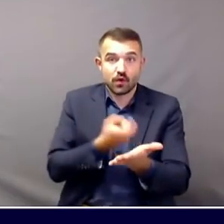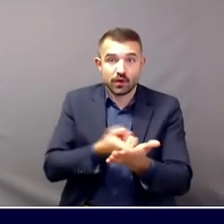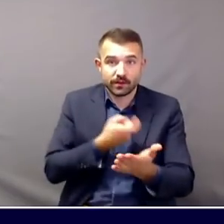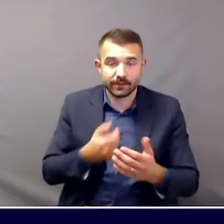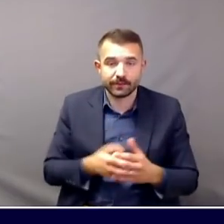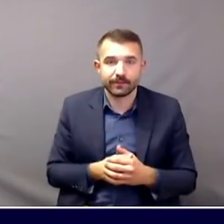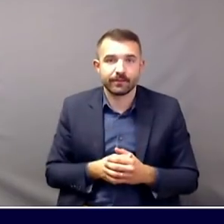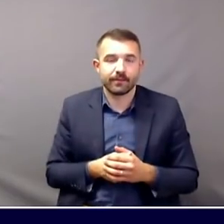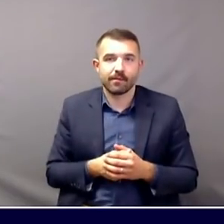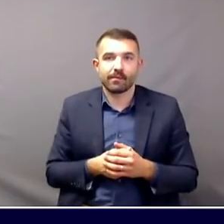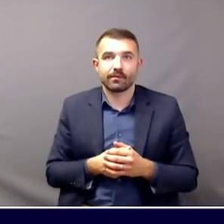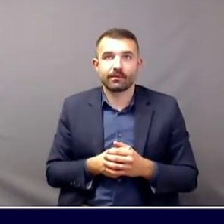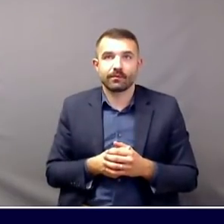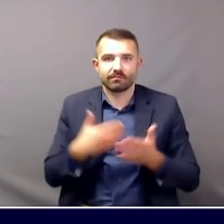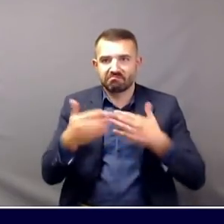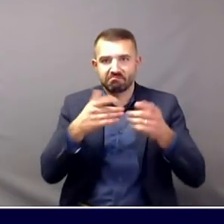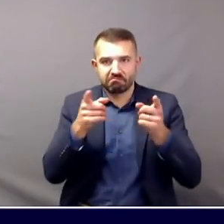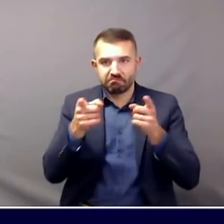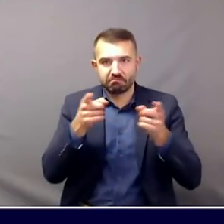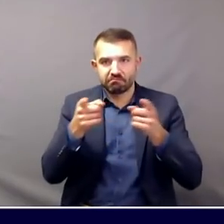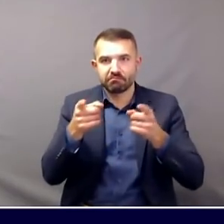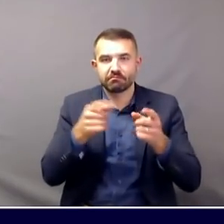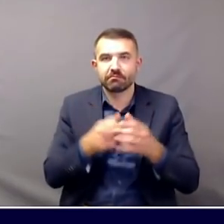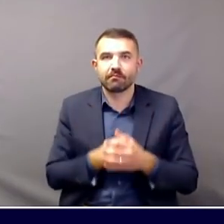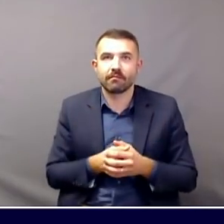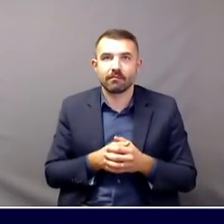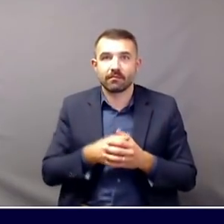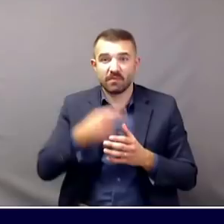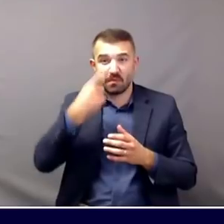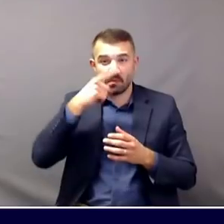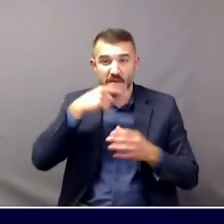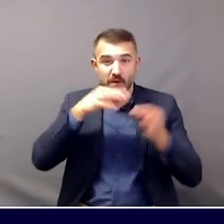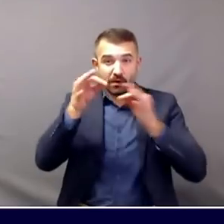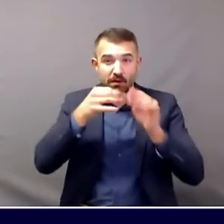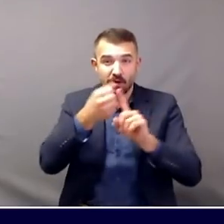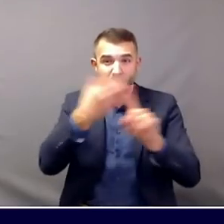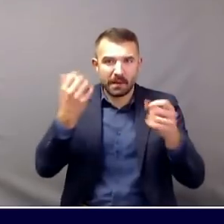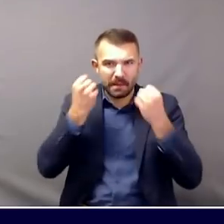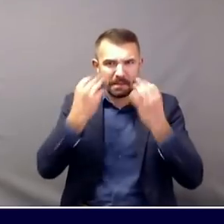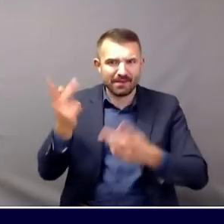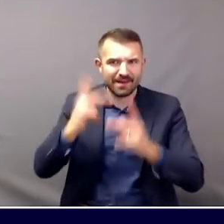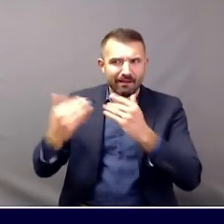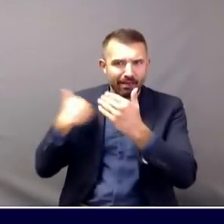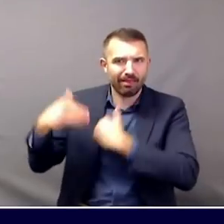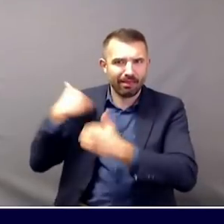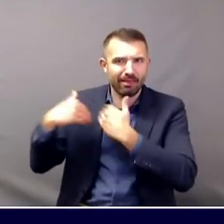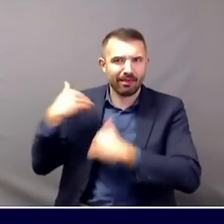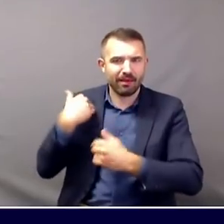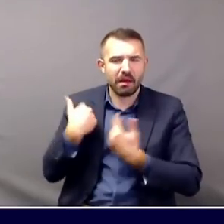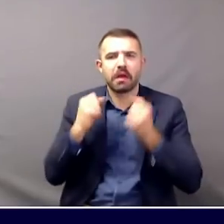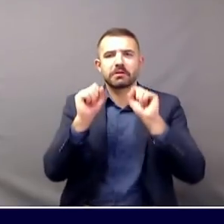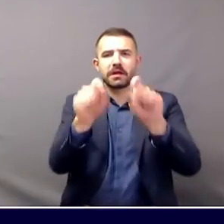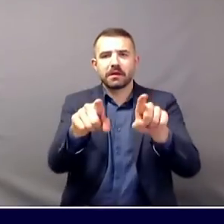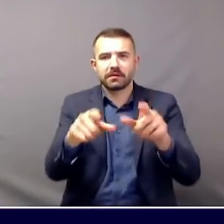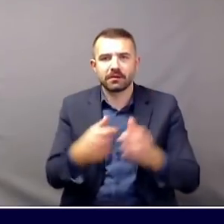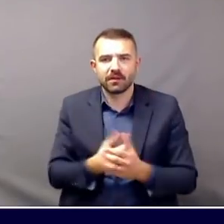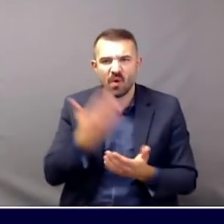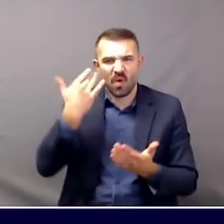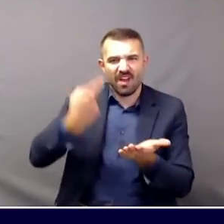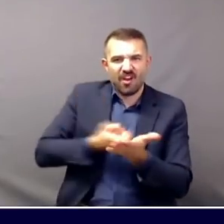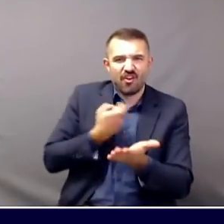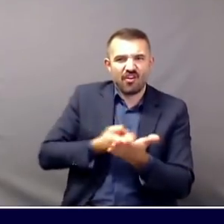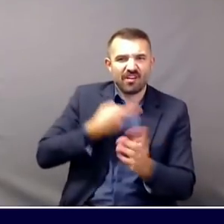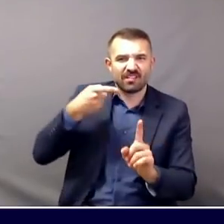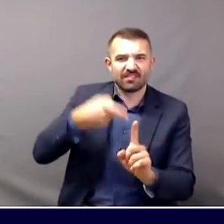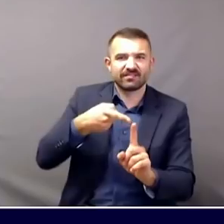Commissioner Lambrew could just explain. So we're getting a lot of questions as to why hockey would be considered such a kind of